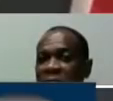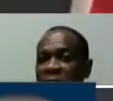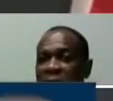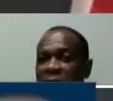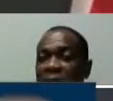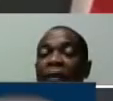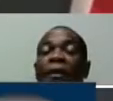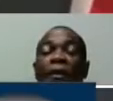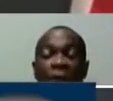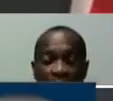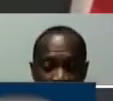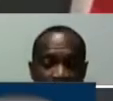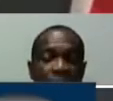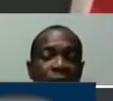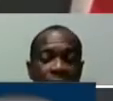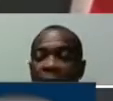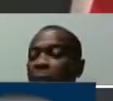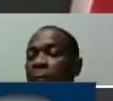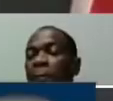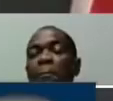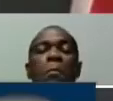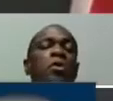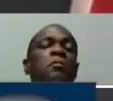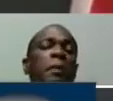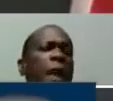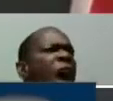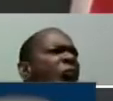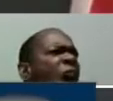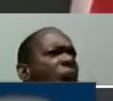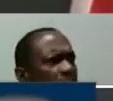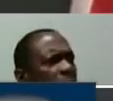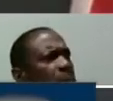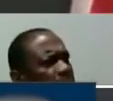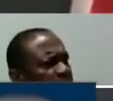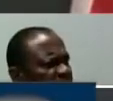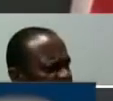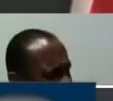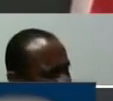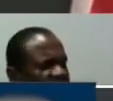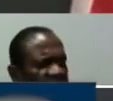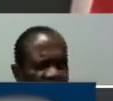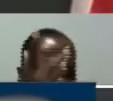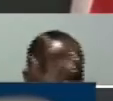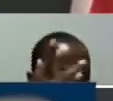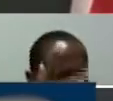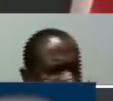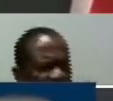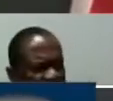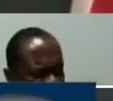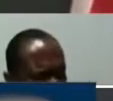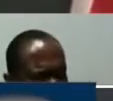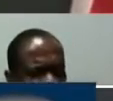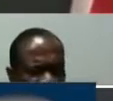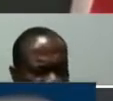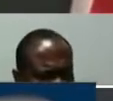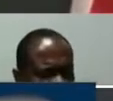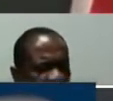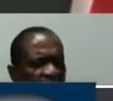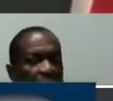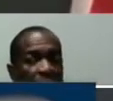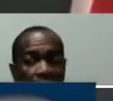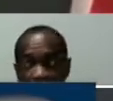even dying, that is true. That's an undisputed fact. We have never said that the vaccines will prevent you from getting